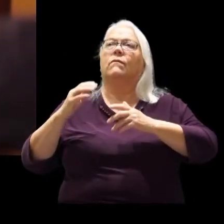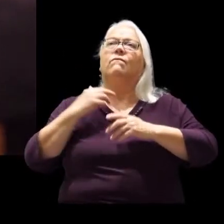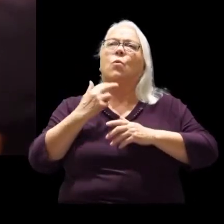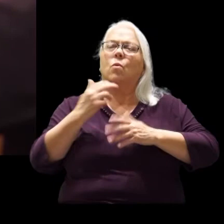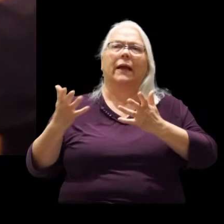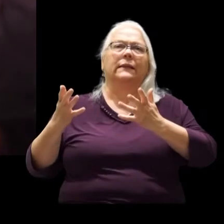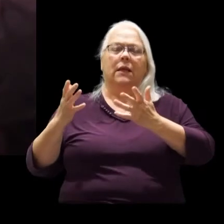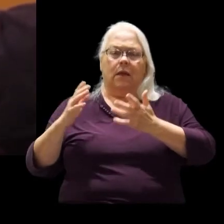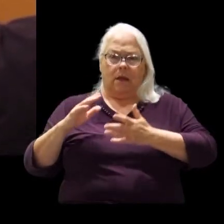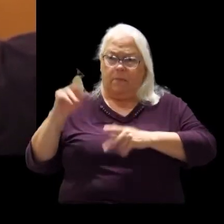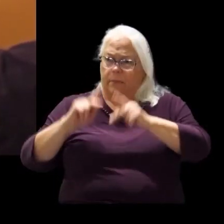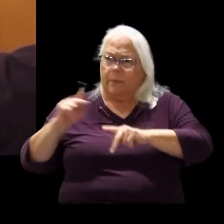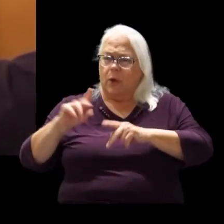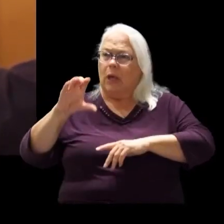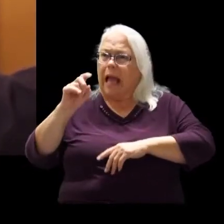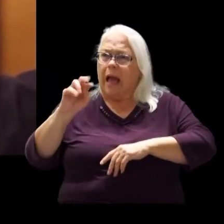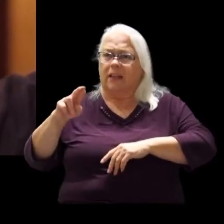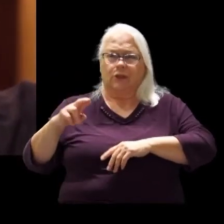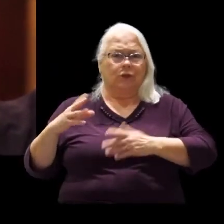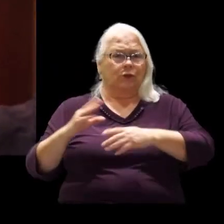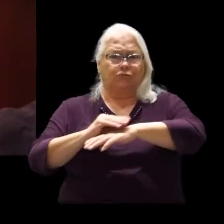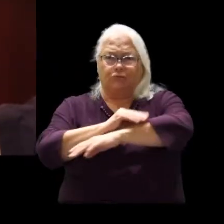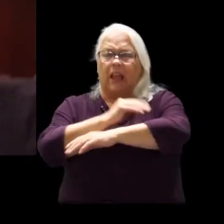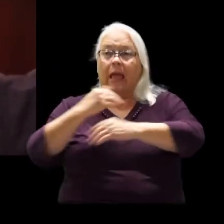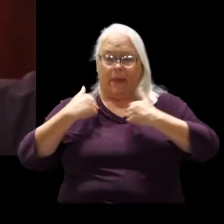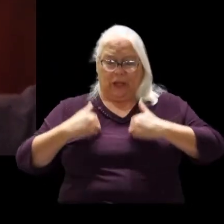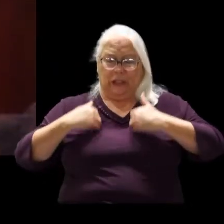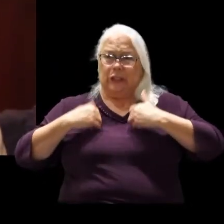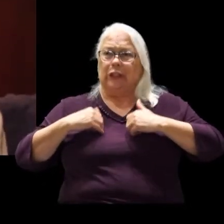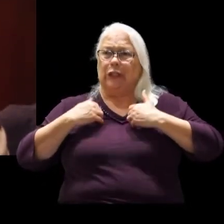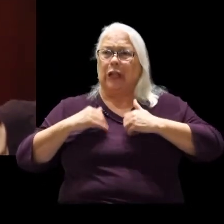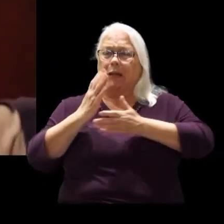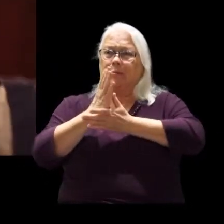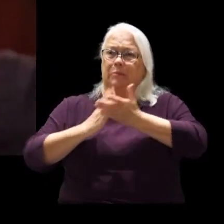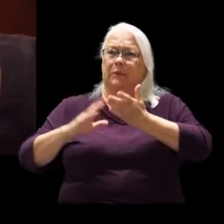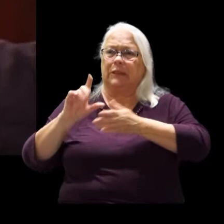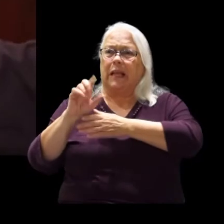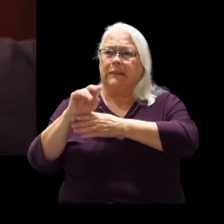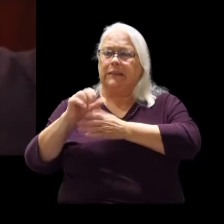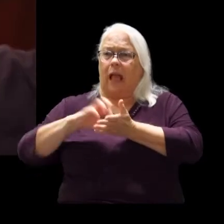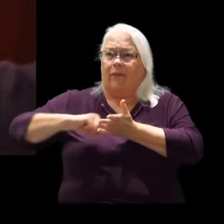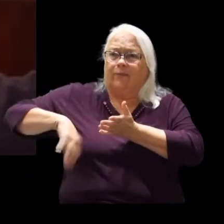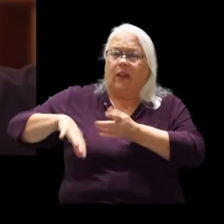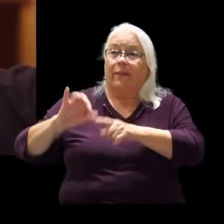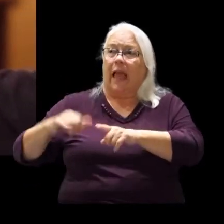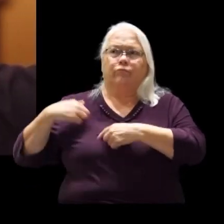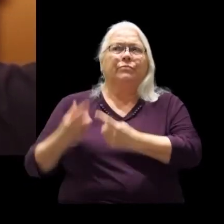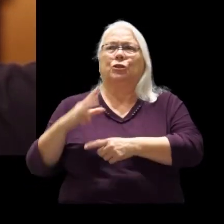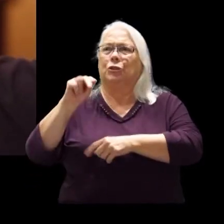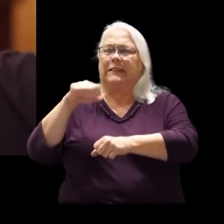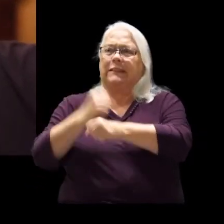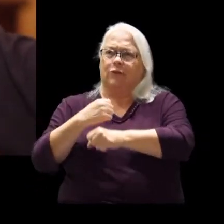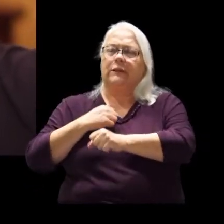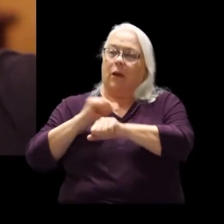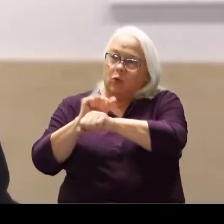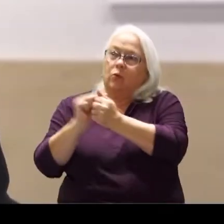voices, people with who've been through cancer and have had large portions of their lungs removed. That's I've been doing that for about